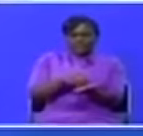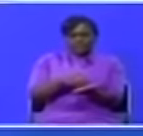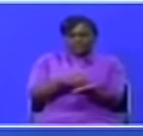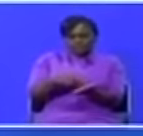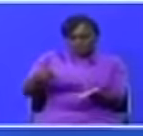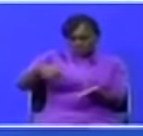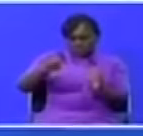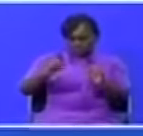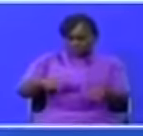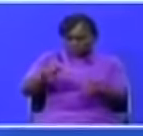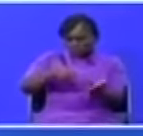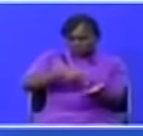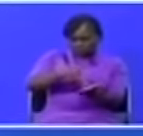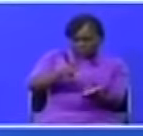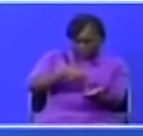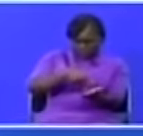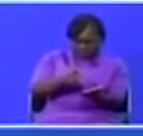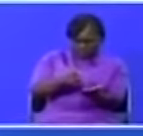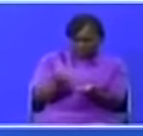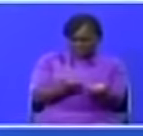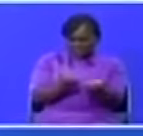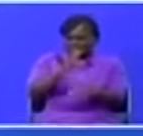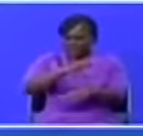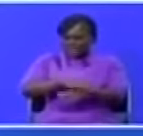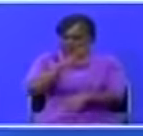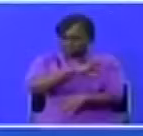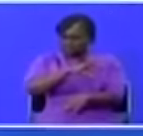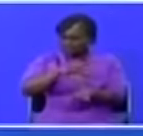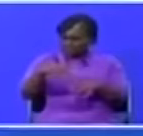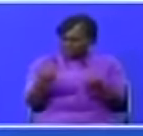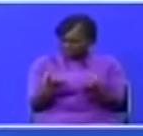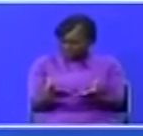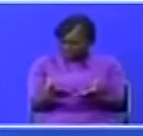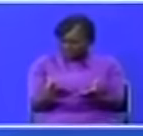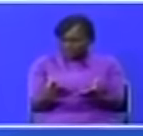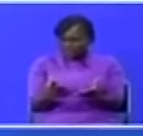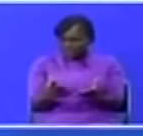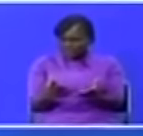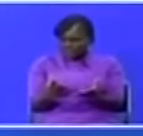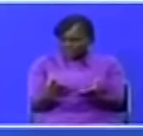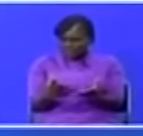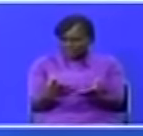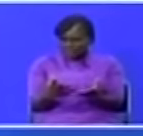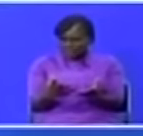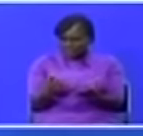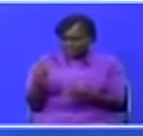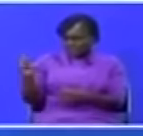Tuliweza kuuza mauzo takriban tuliposaidia ufadhili na KCDP, tukauza